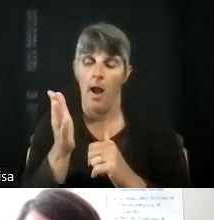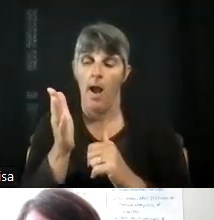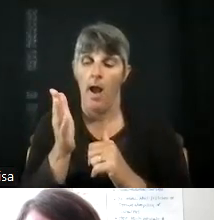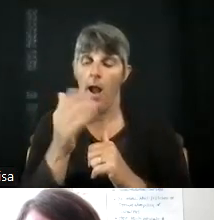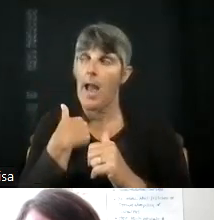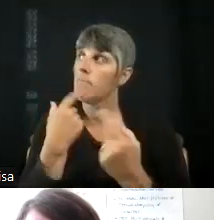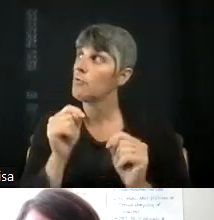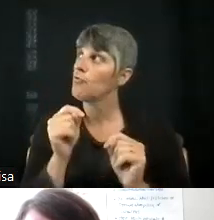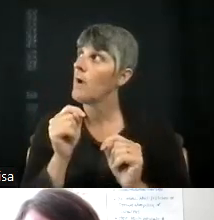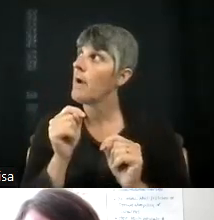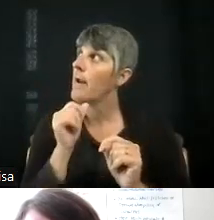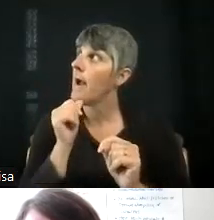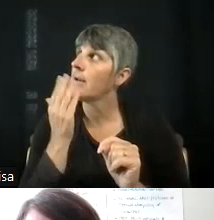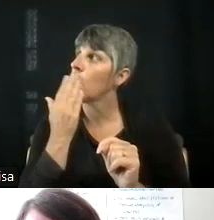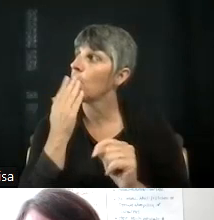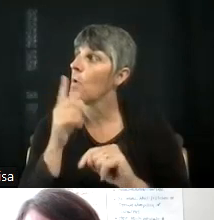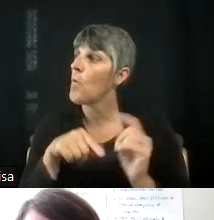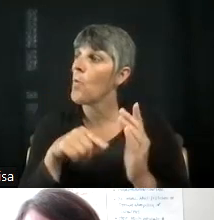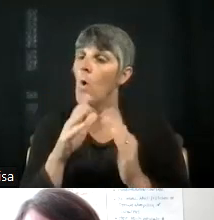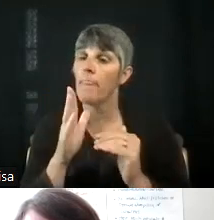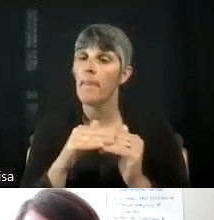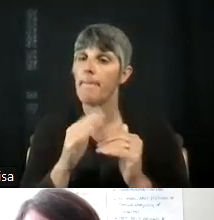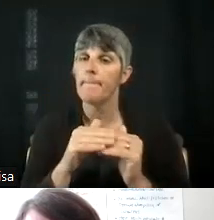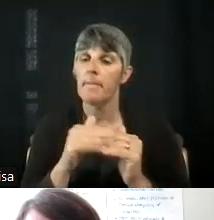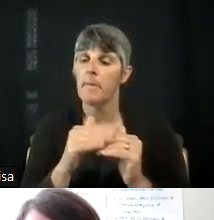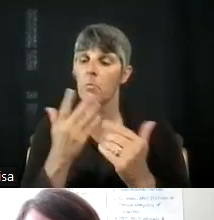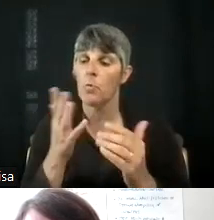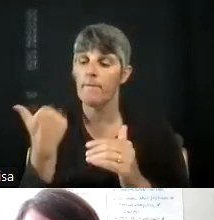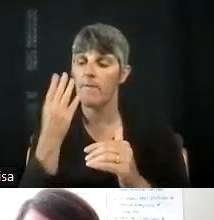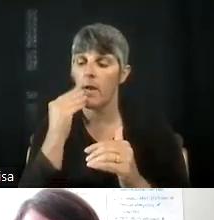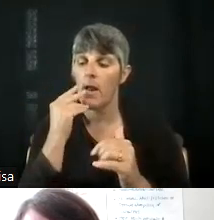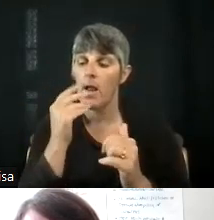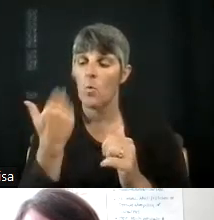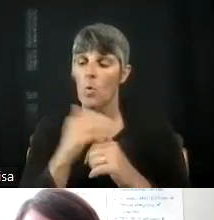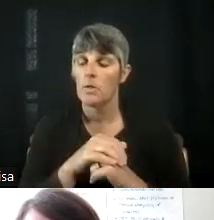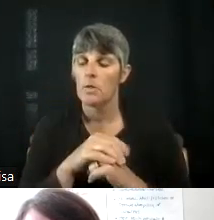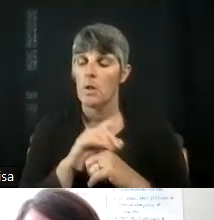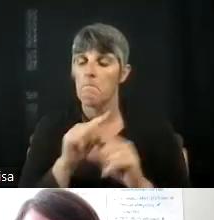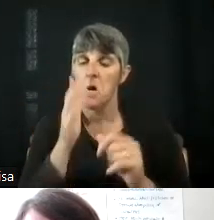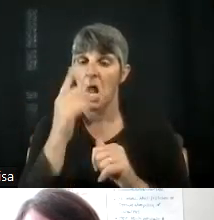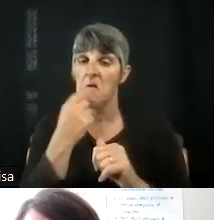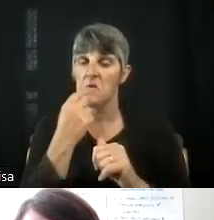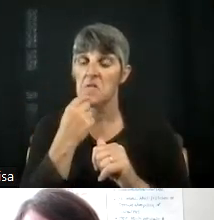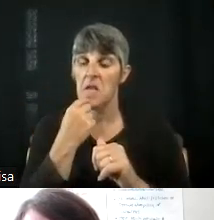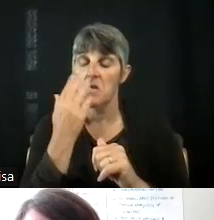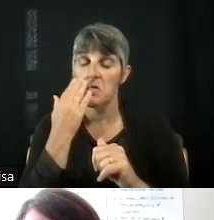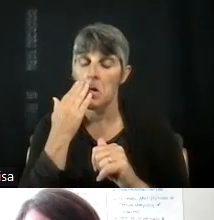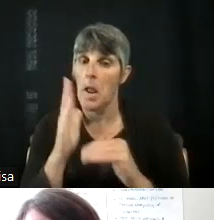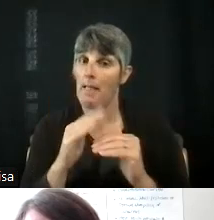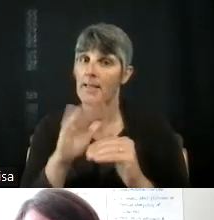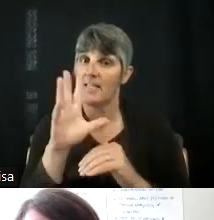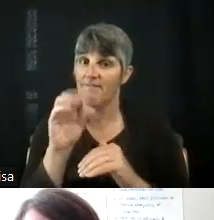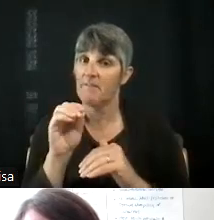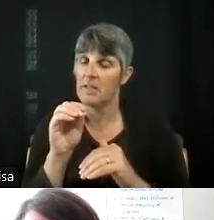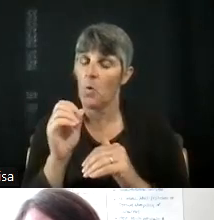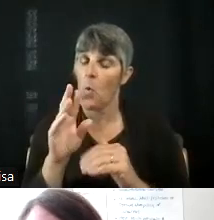I'm trying, I don't know what the minimum we've ever had was, but I would say, you know, at least 50,